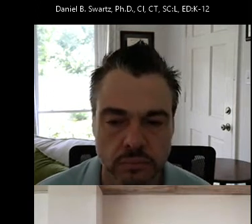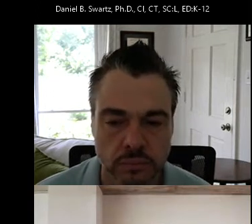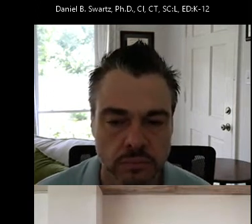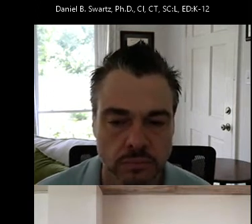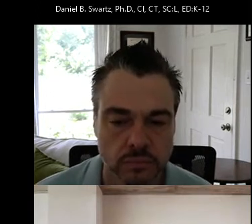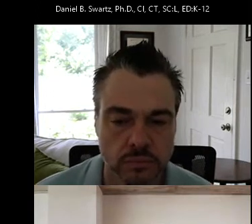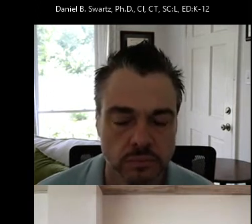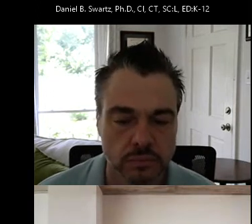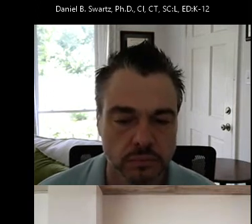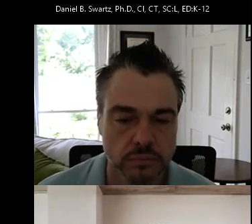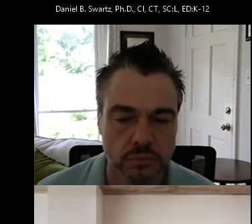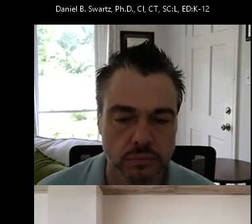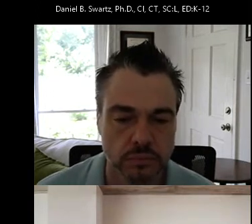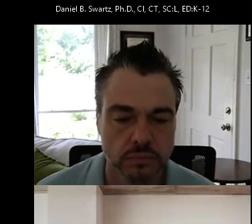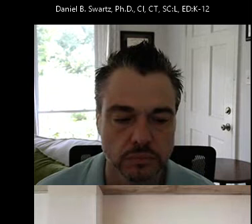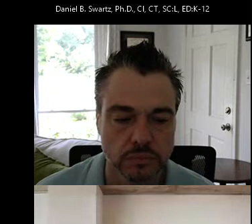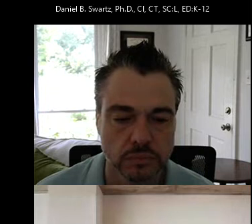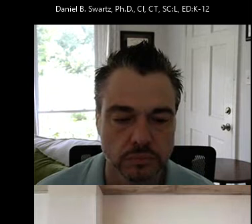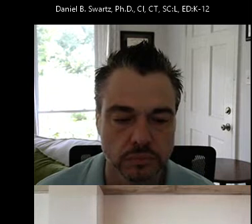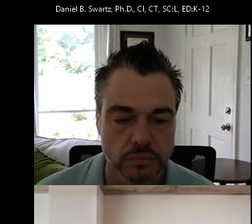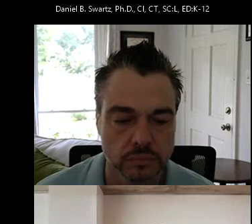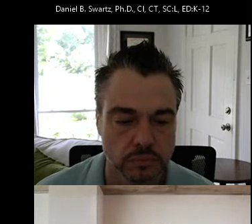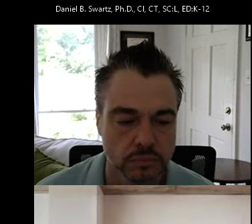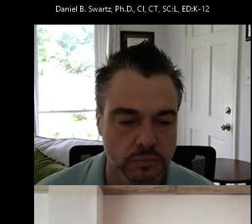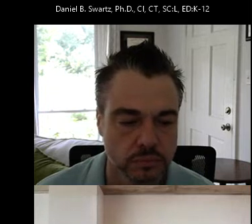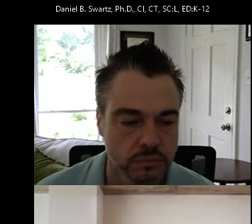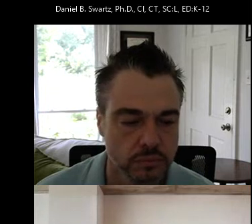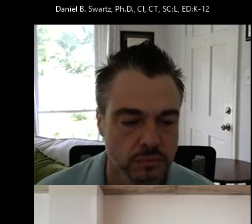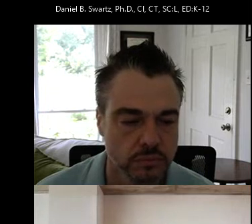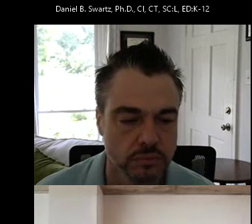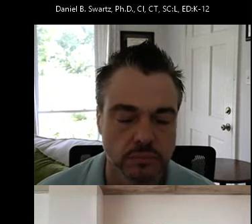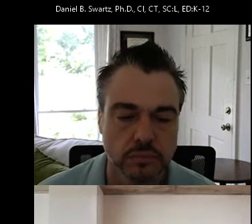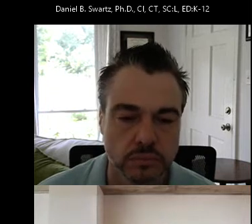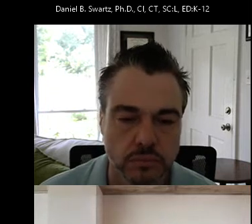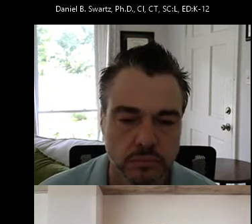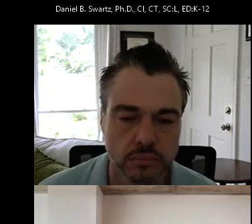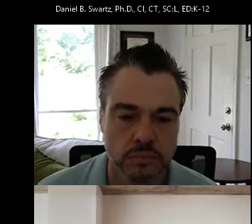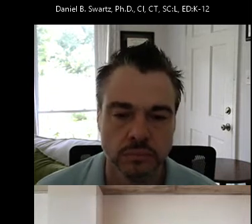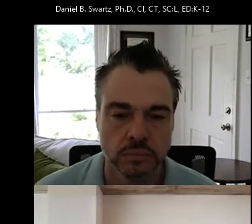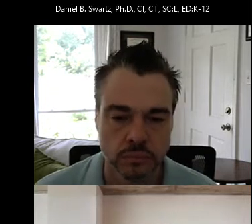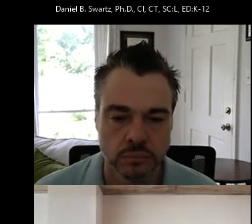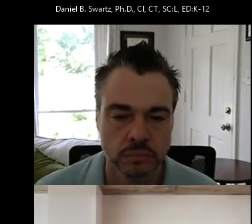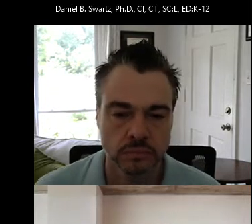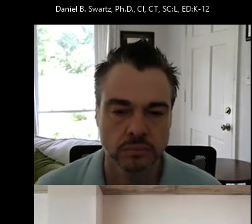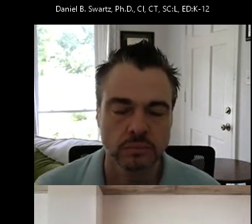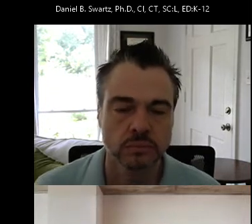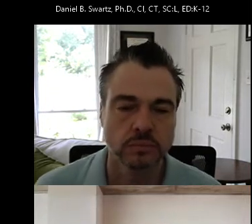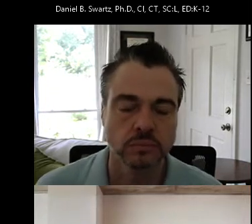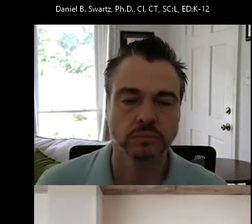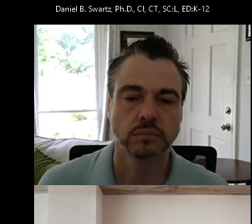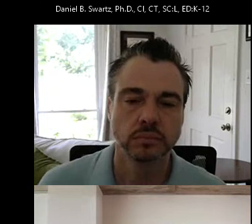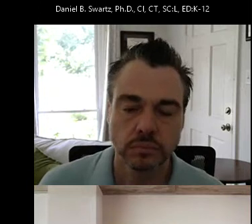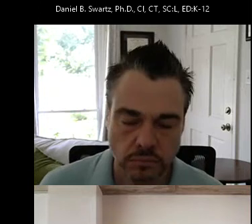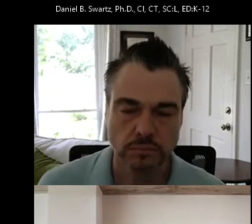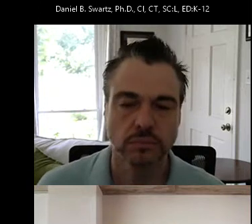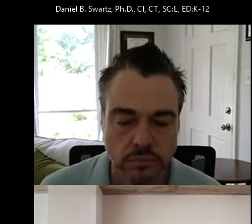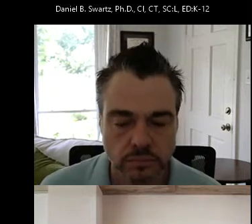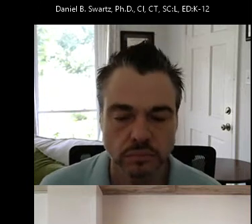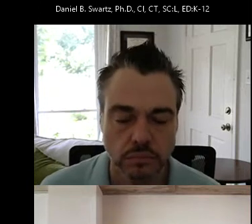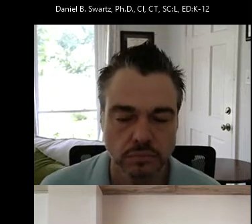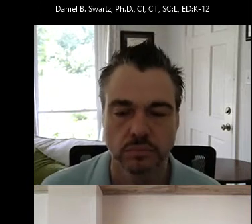that, the feedback we got is that because people work such different hours, early in the morning to